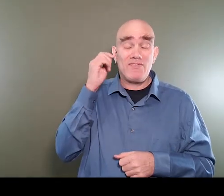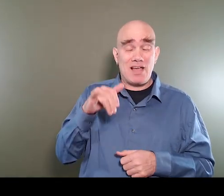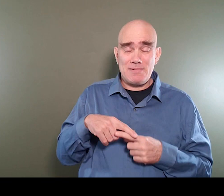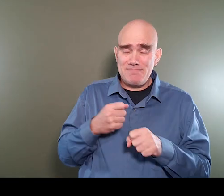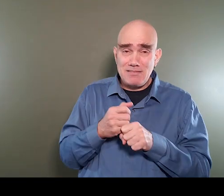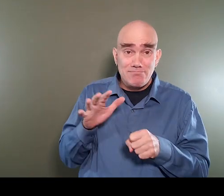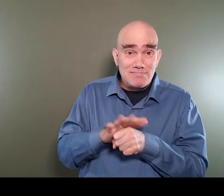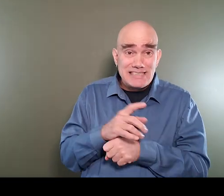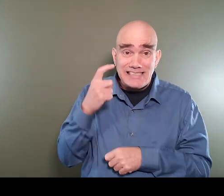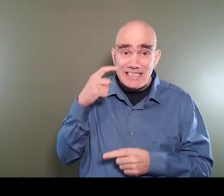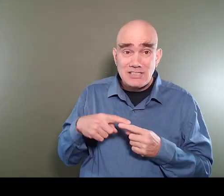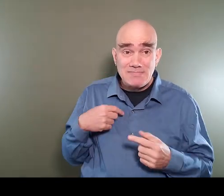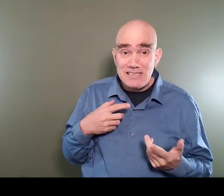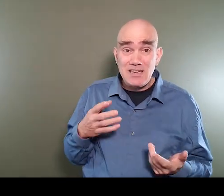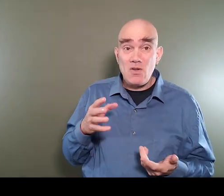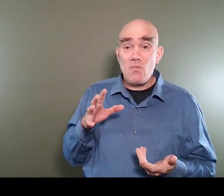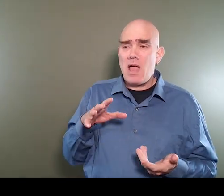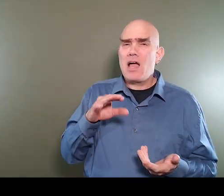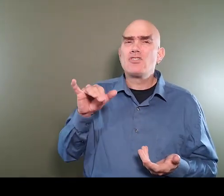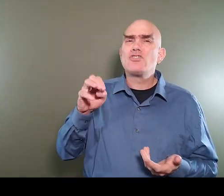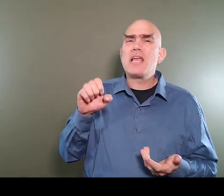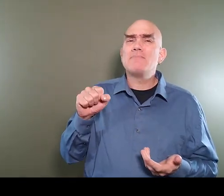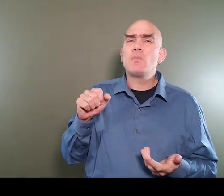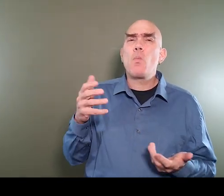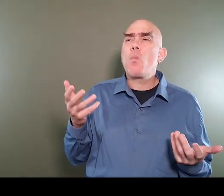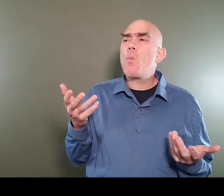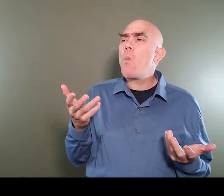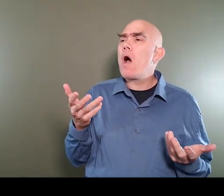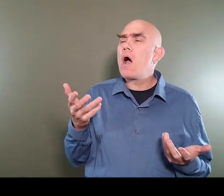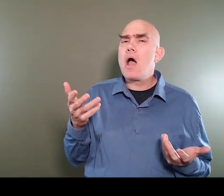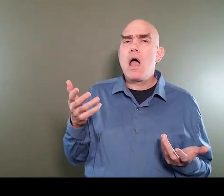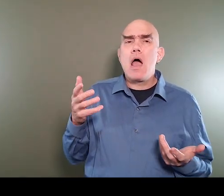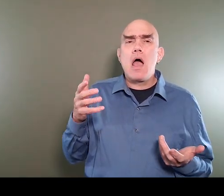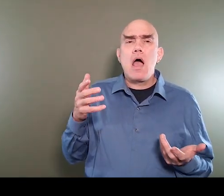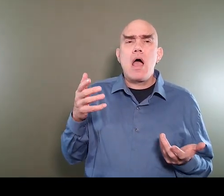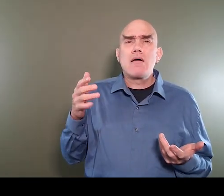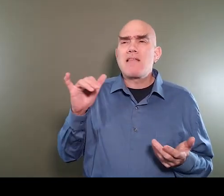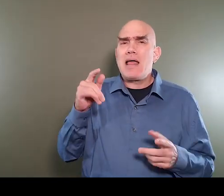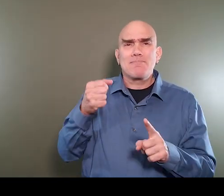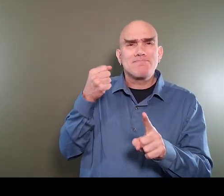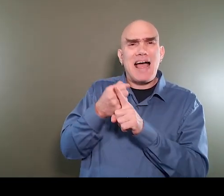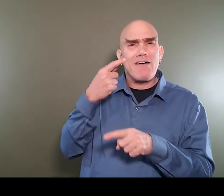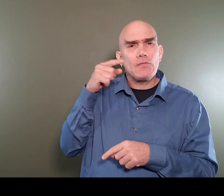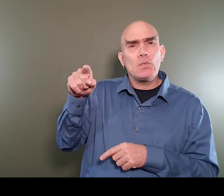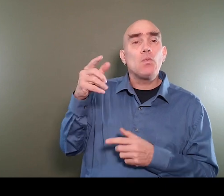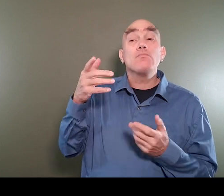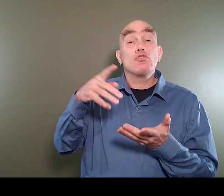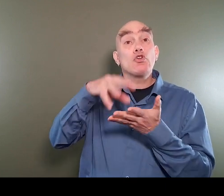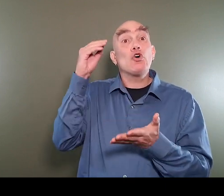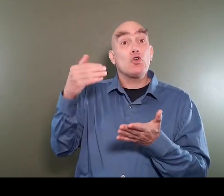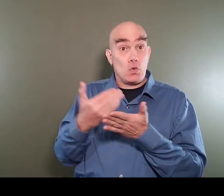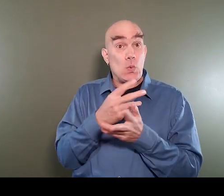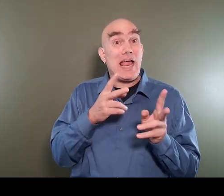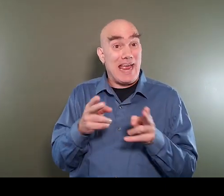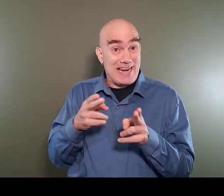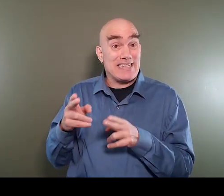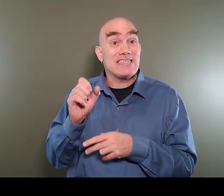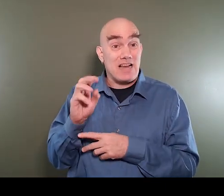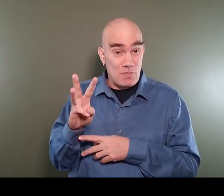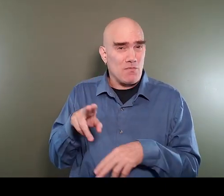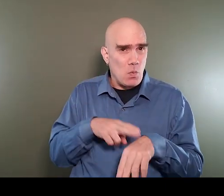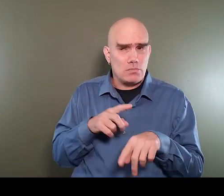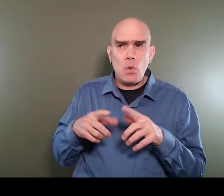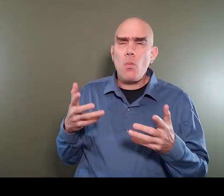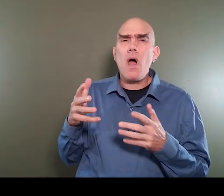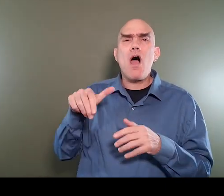makes absolute sense. Well, and James, what has been the impact on, in addition to learning new